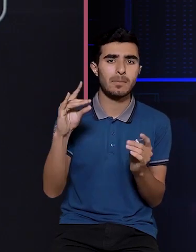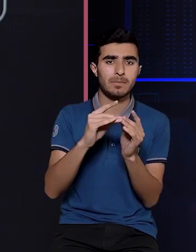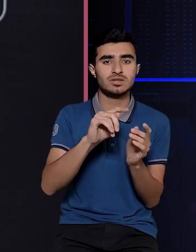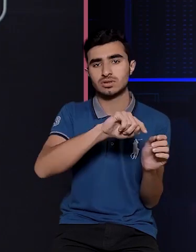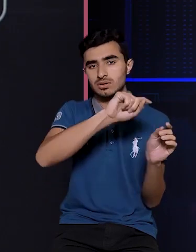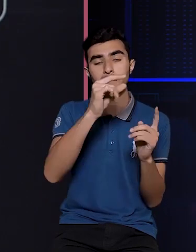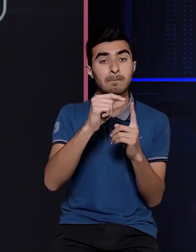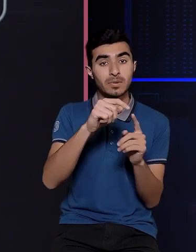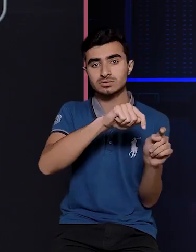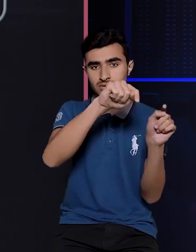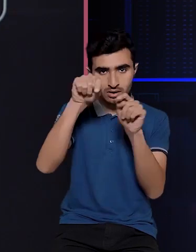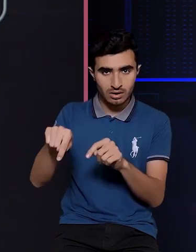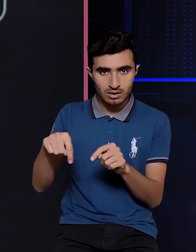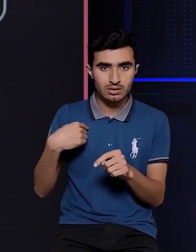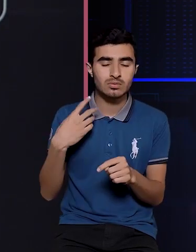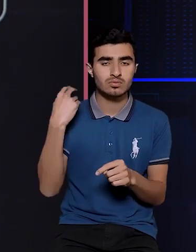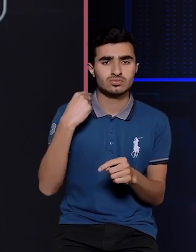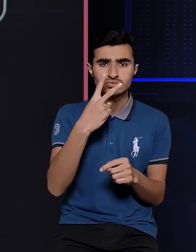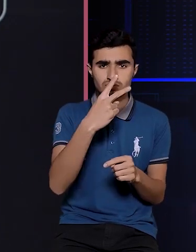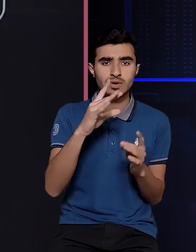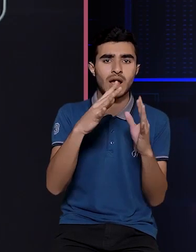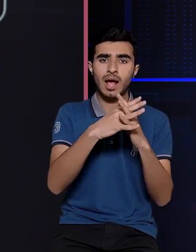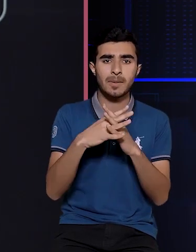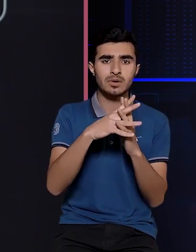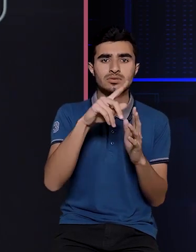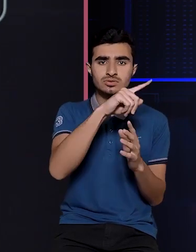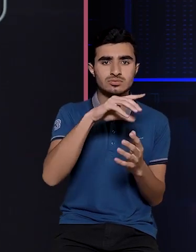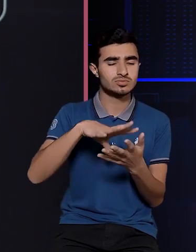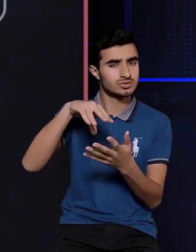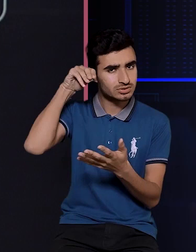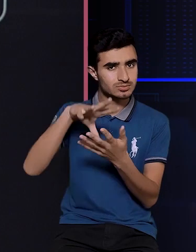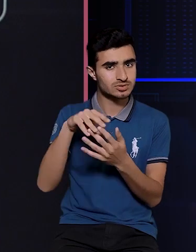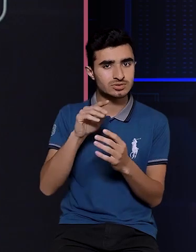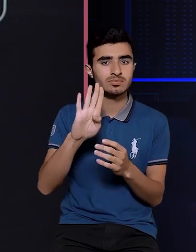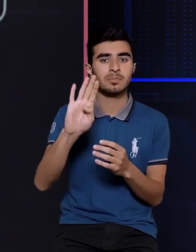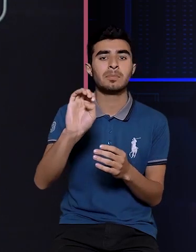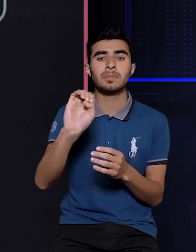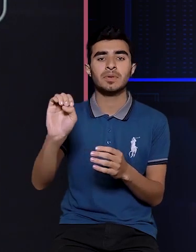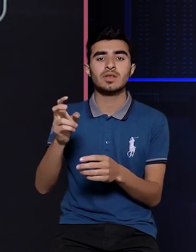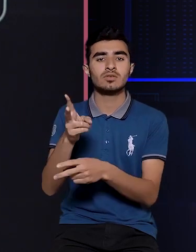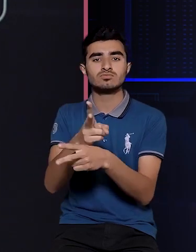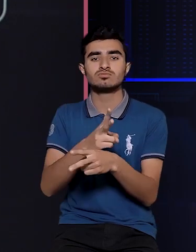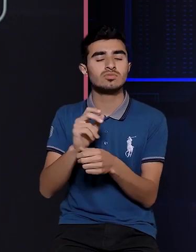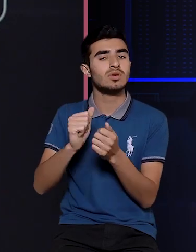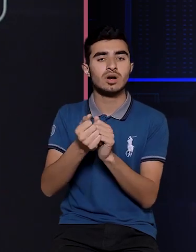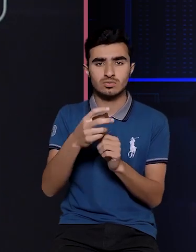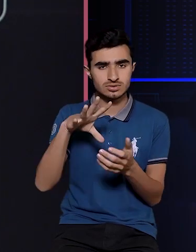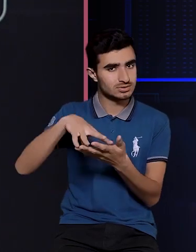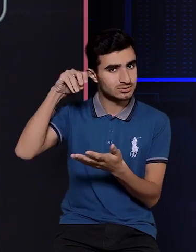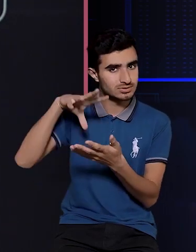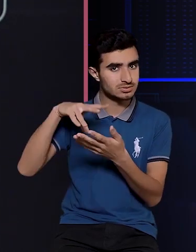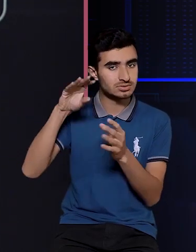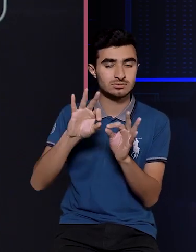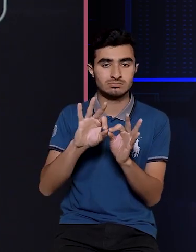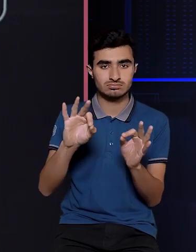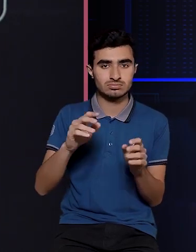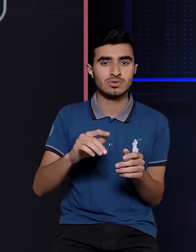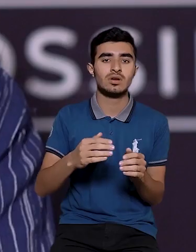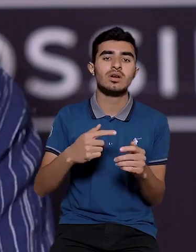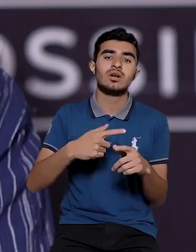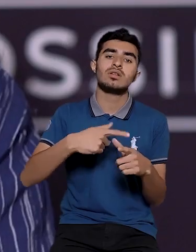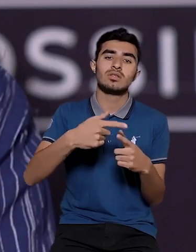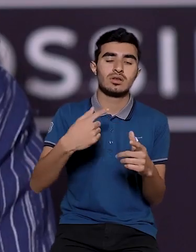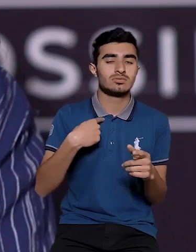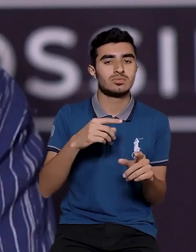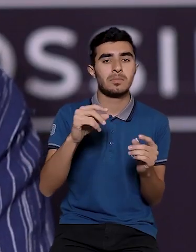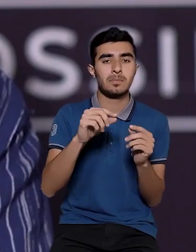that before I move to Pakistan, I have to do beekeeping courses, which I did. And when I moved